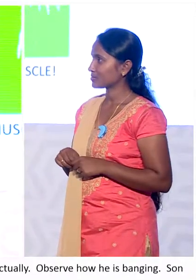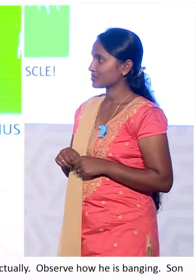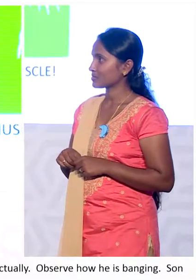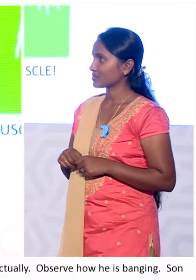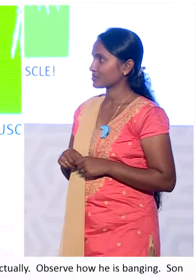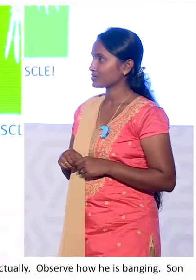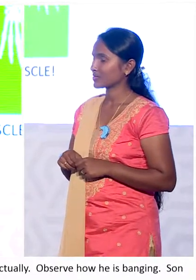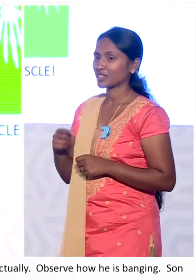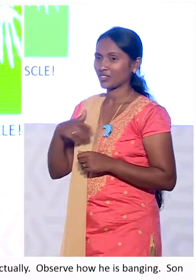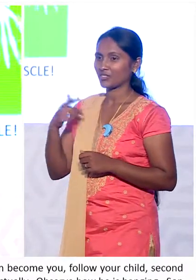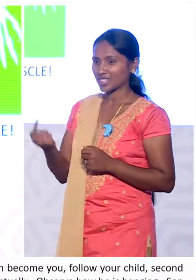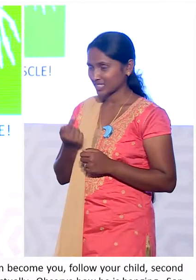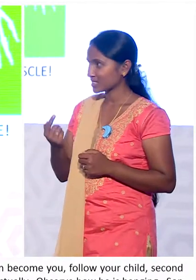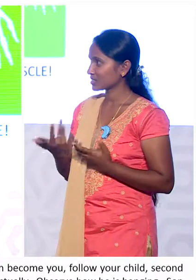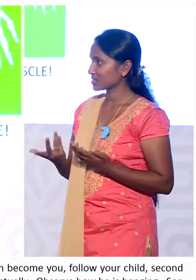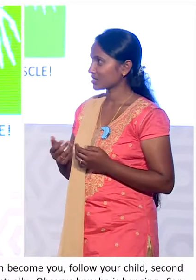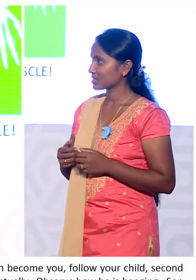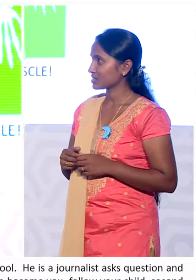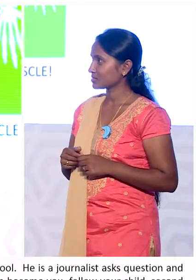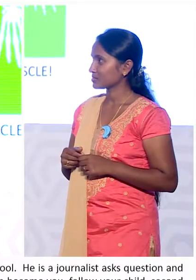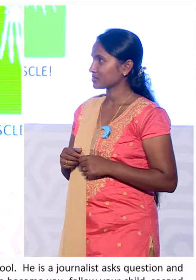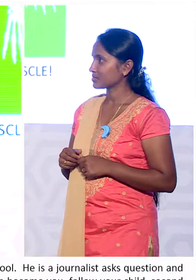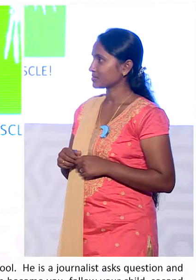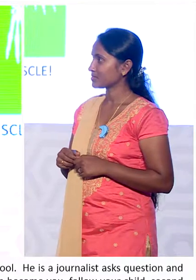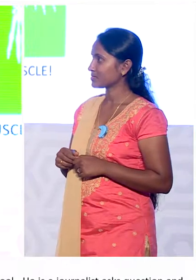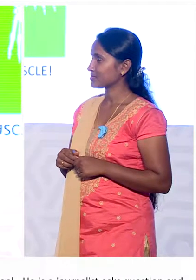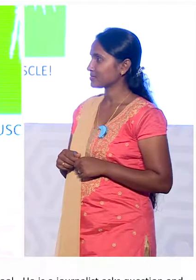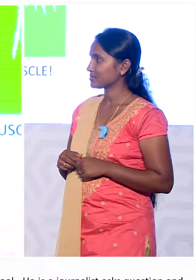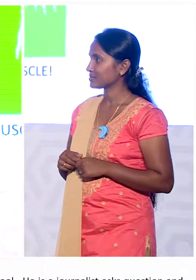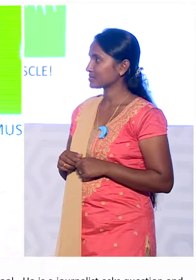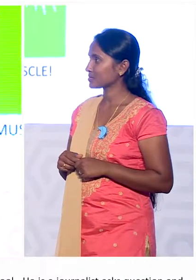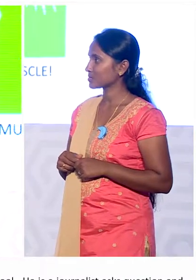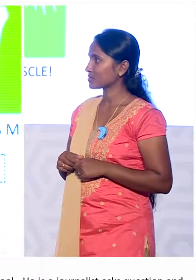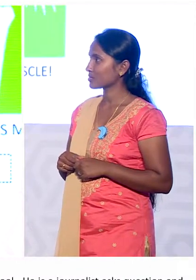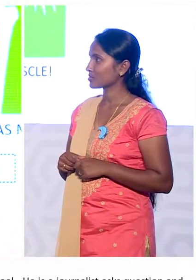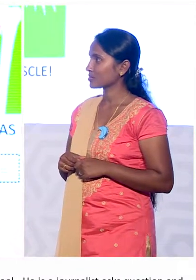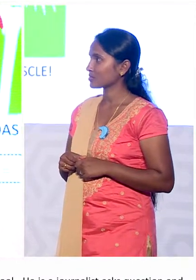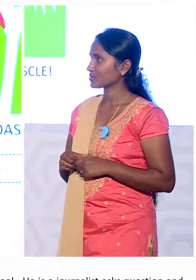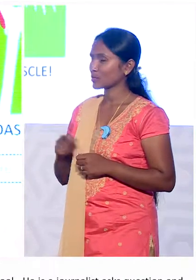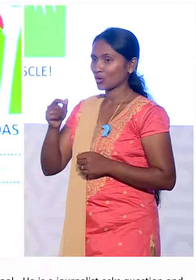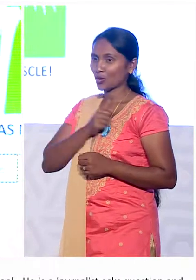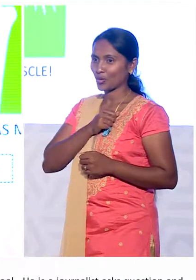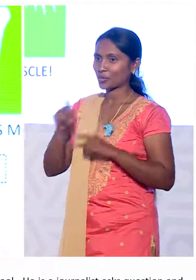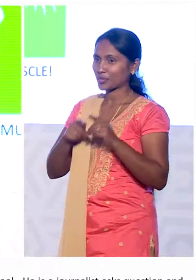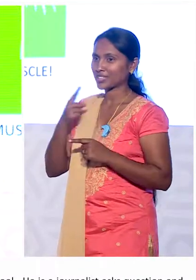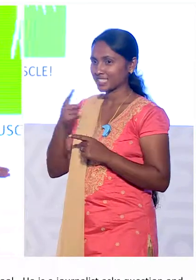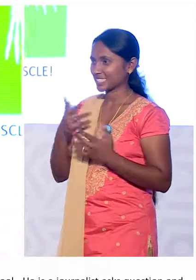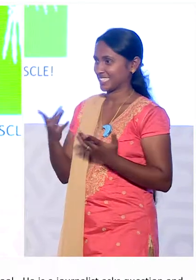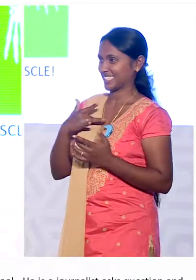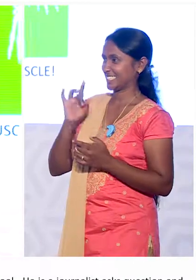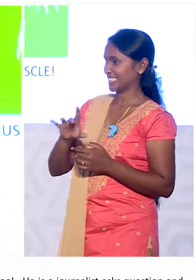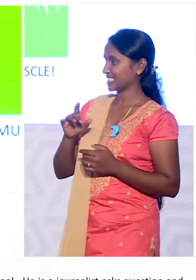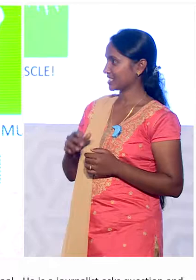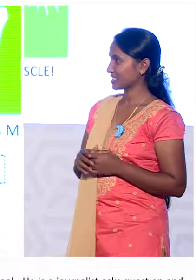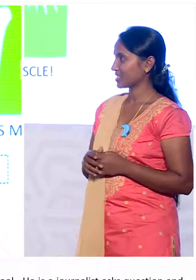feeling a bit guilty that you're charging me $100 an hour for this. And, you know, like all people, when they feel guilty, they behave badly. So,